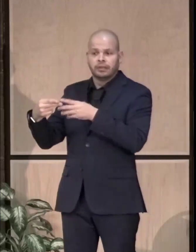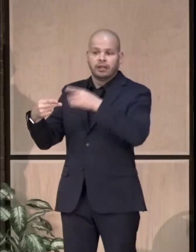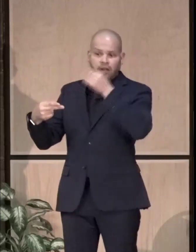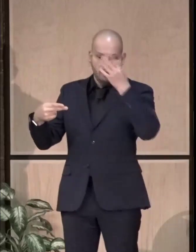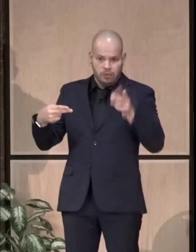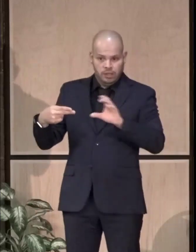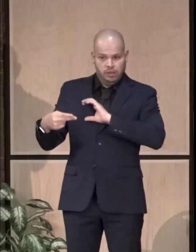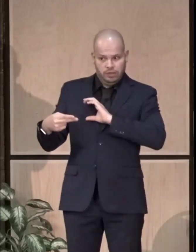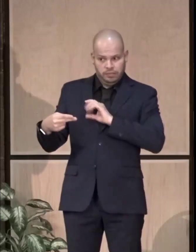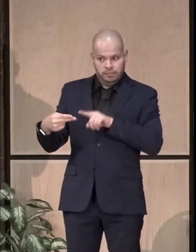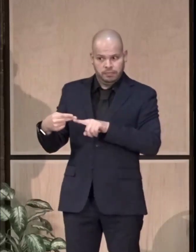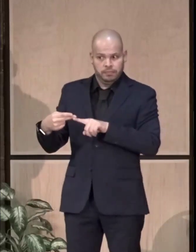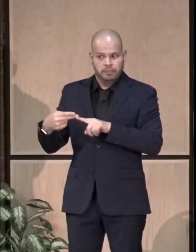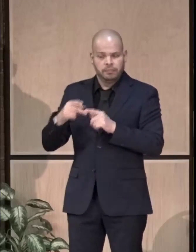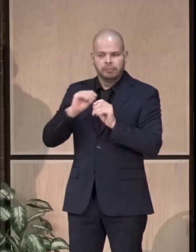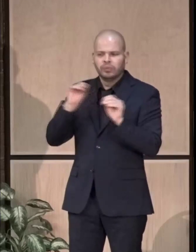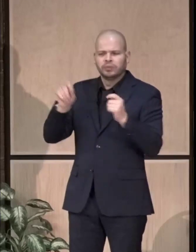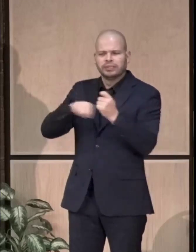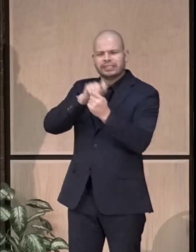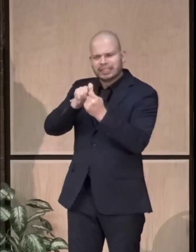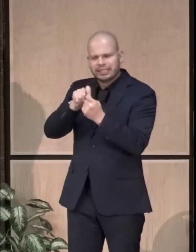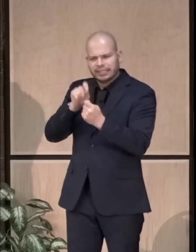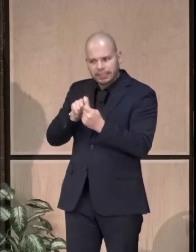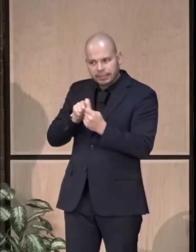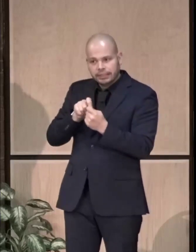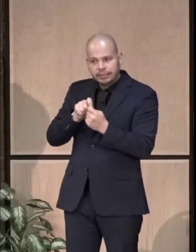like, the validity of the text message.